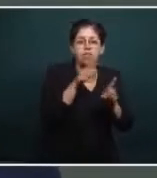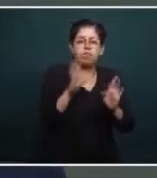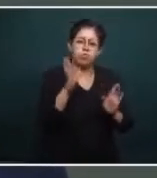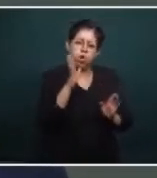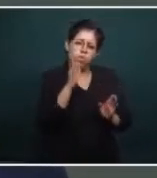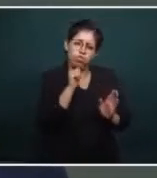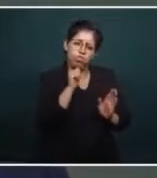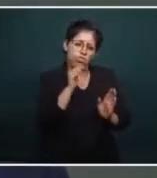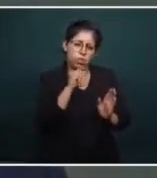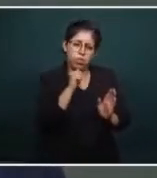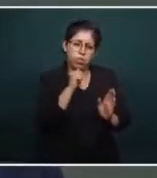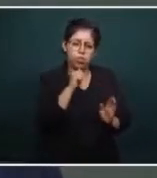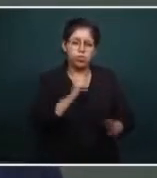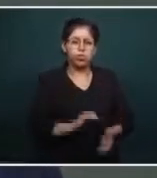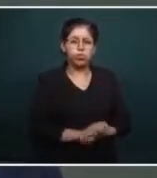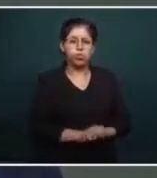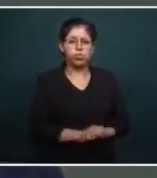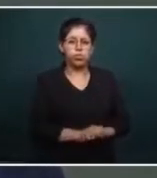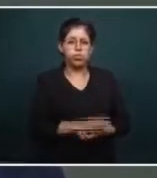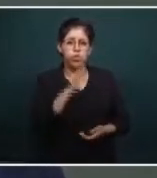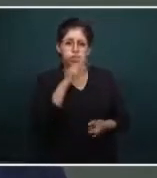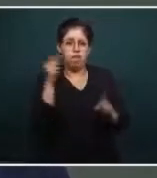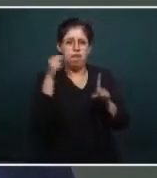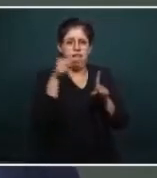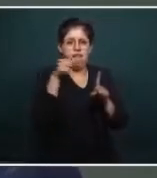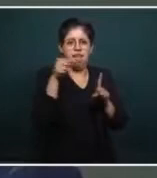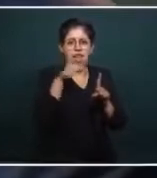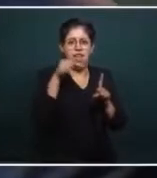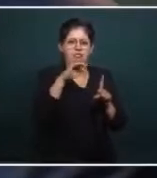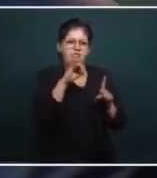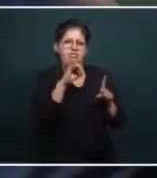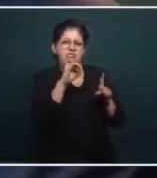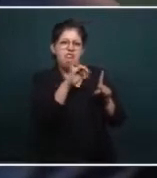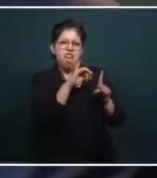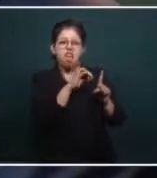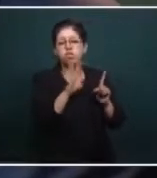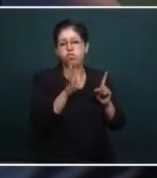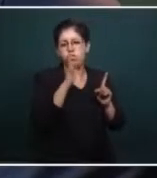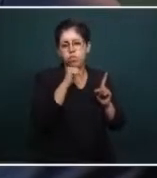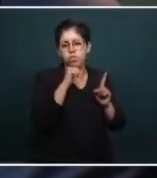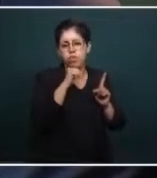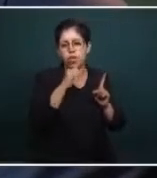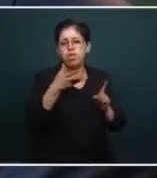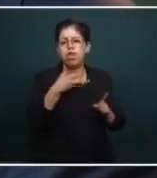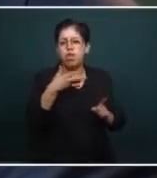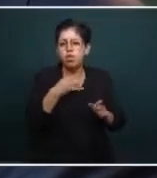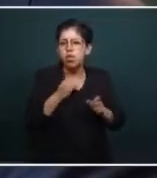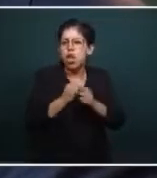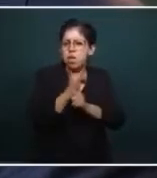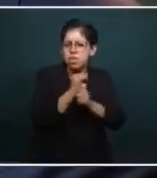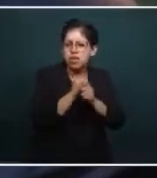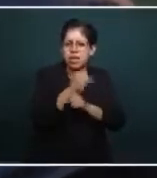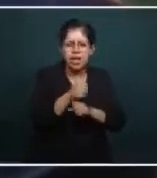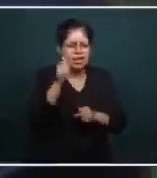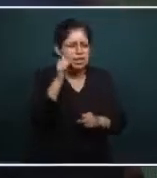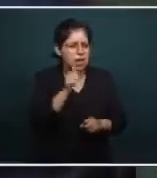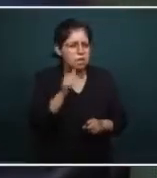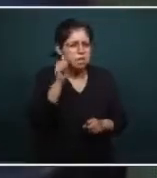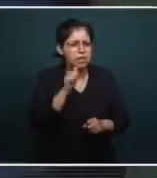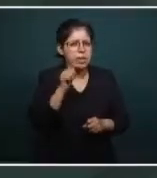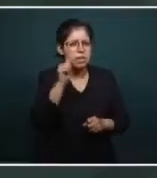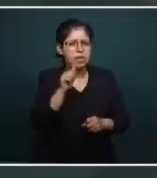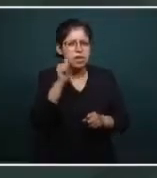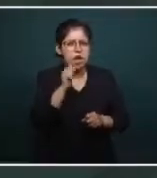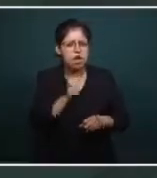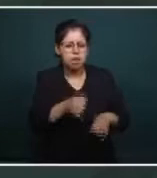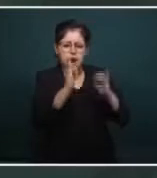pueden hacer juicios sumarios, We can't do summary judgments. se tiene que cuidar We siempre have to always la be dignidad de las